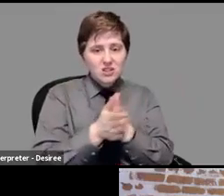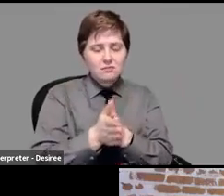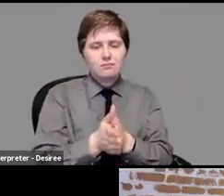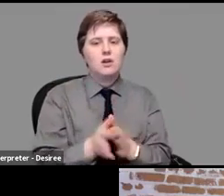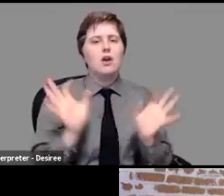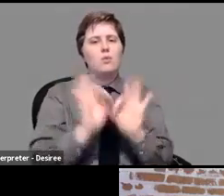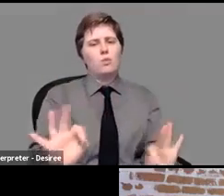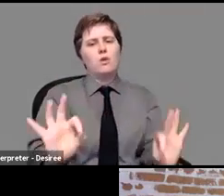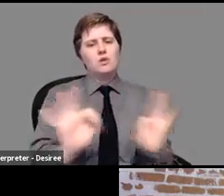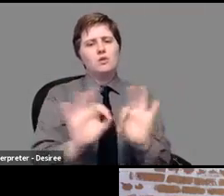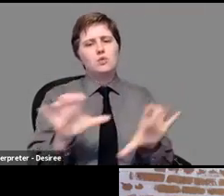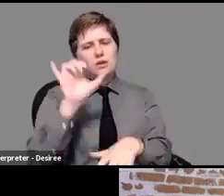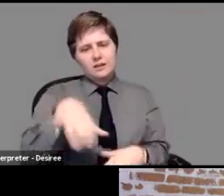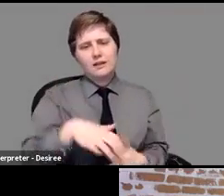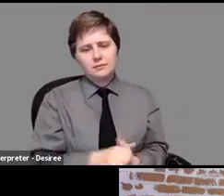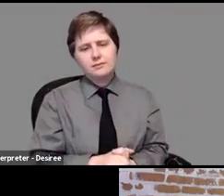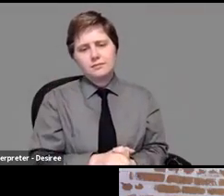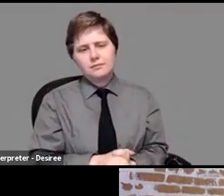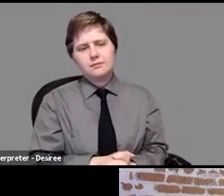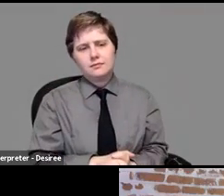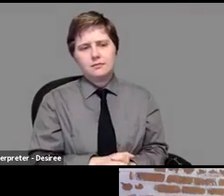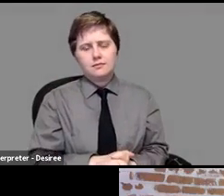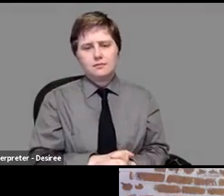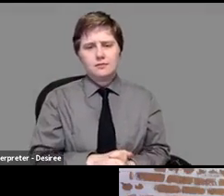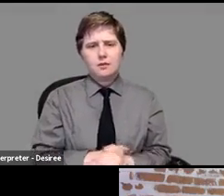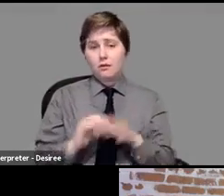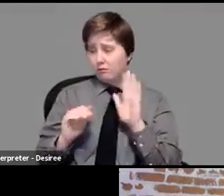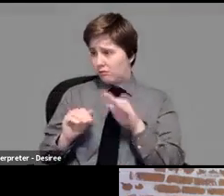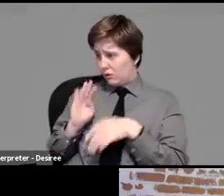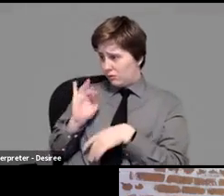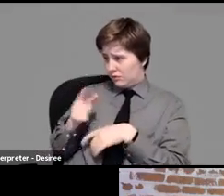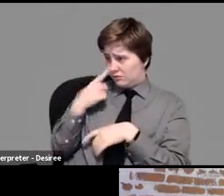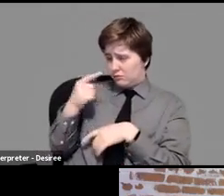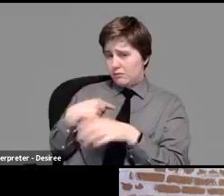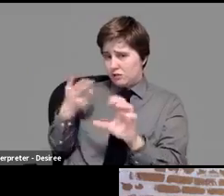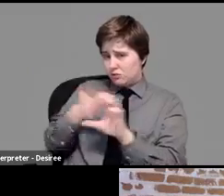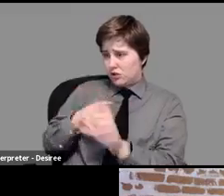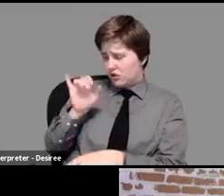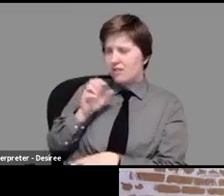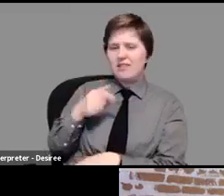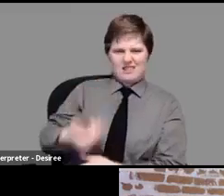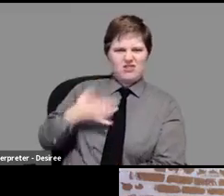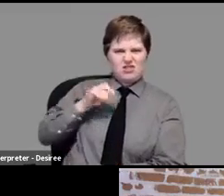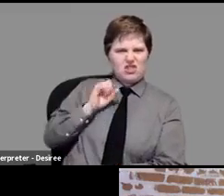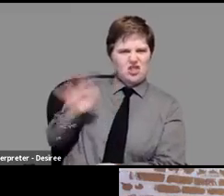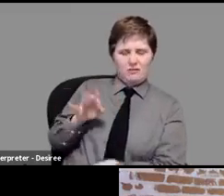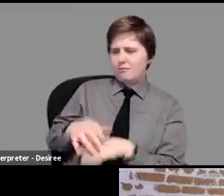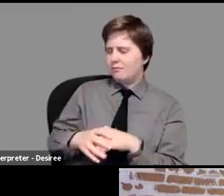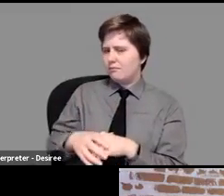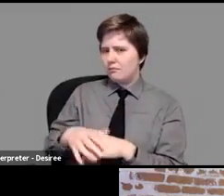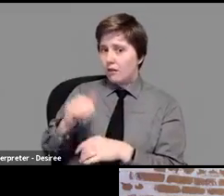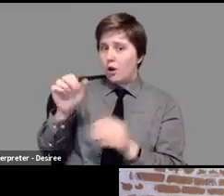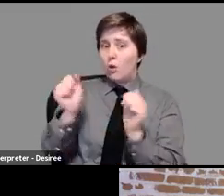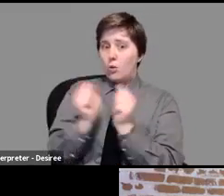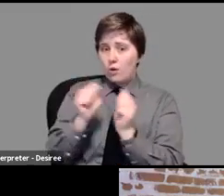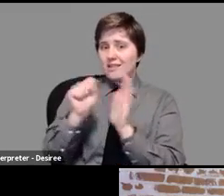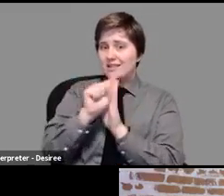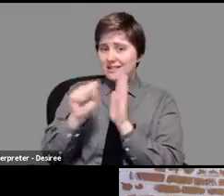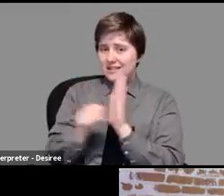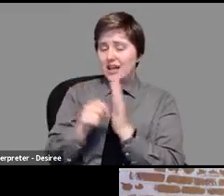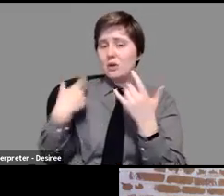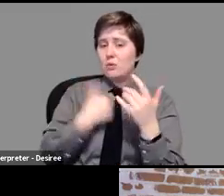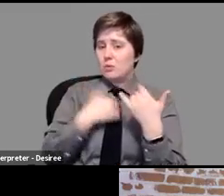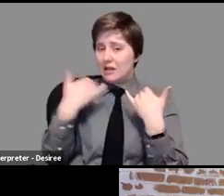worth doing. Hey, Will, can I step in real quick? Please. As well, because even with the state, we're still